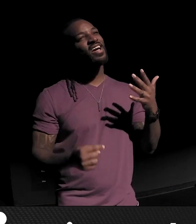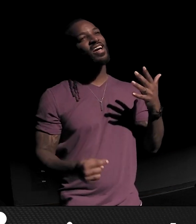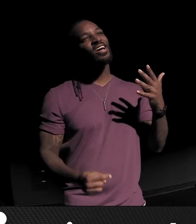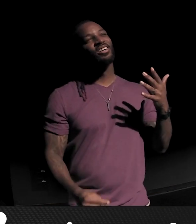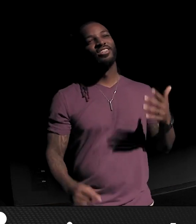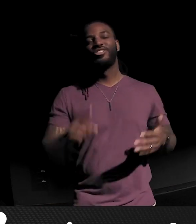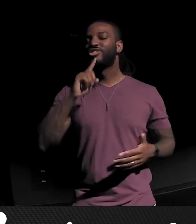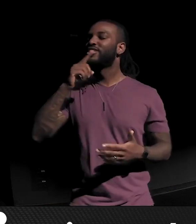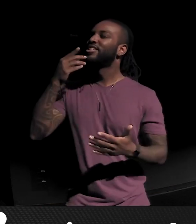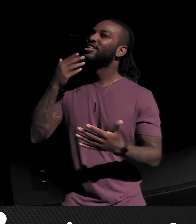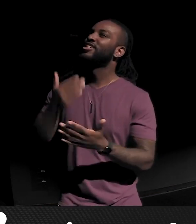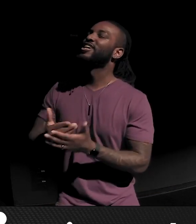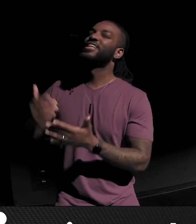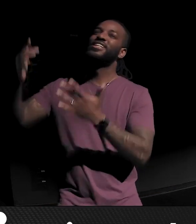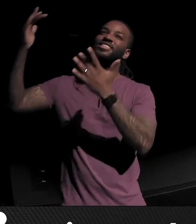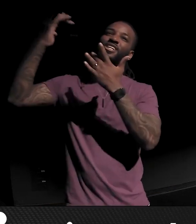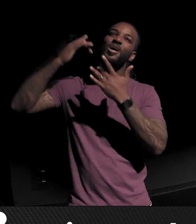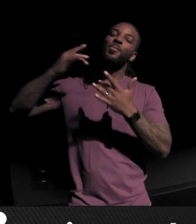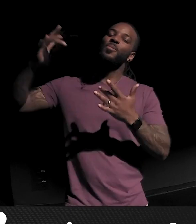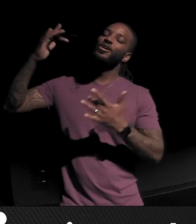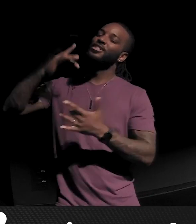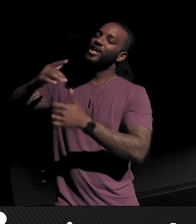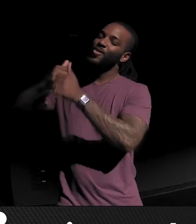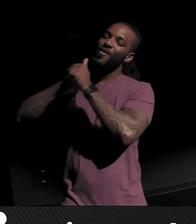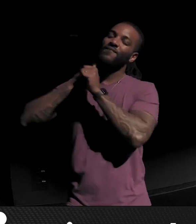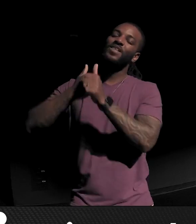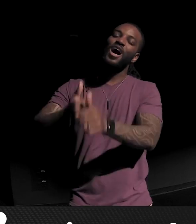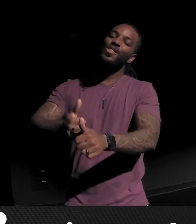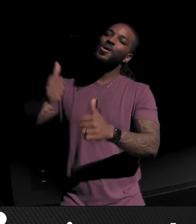everything, surely